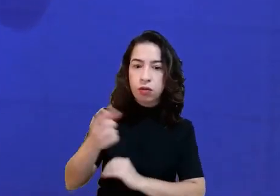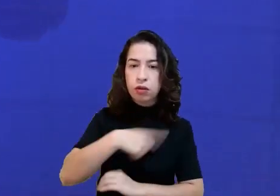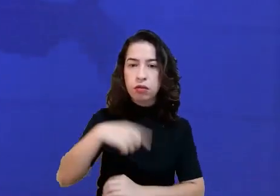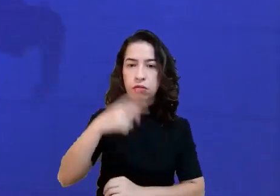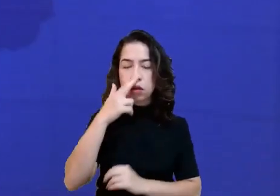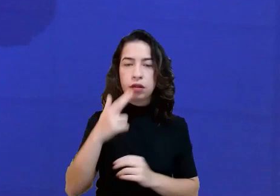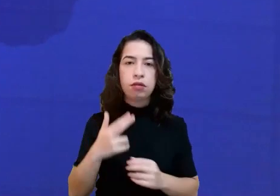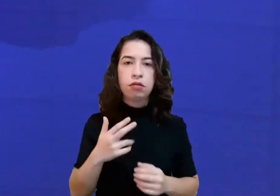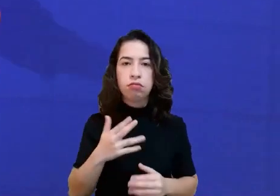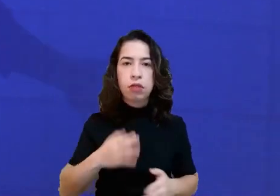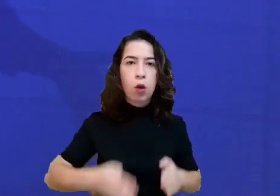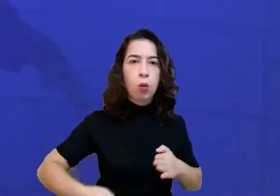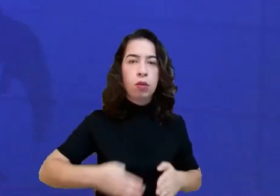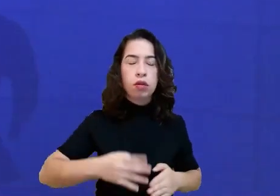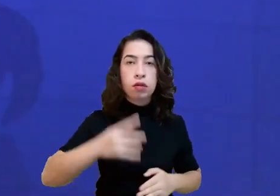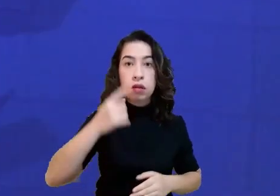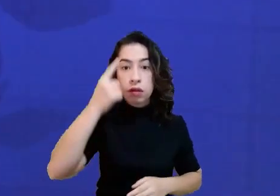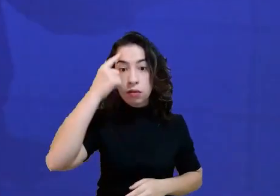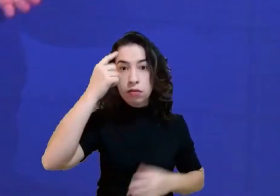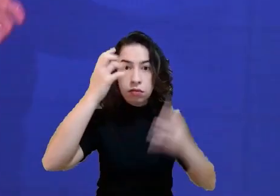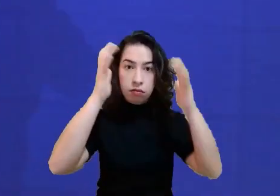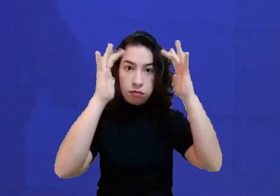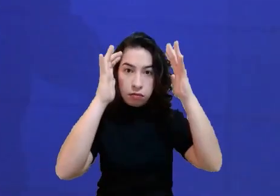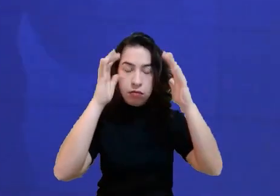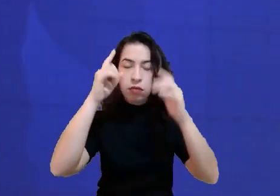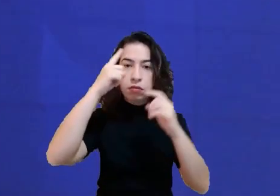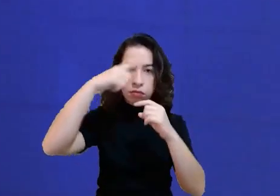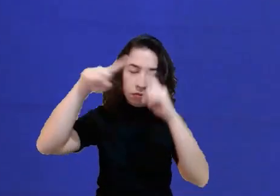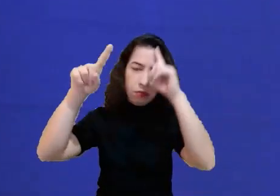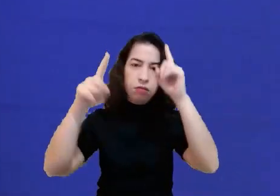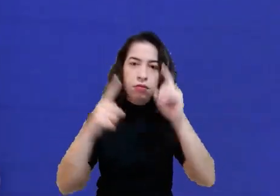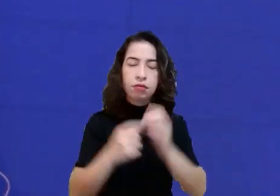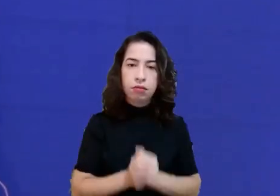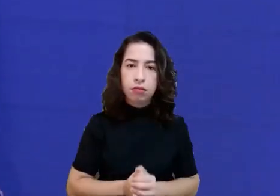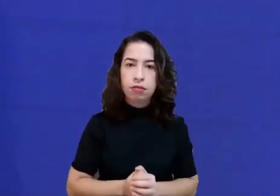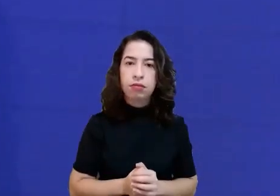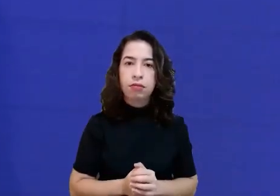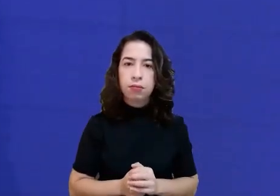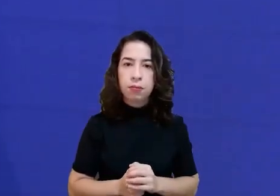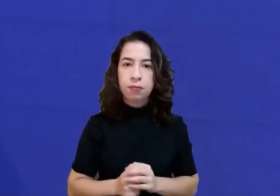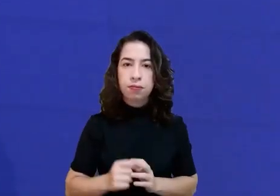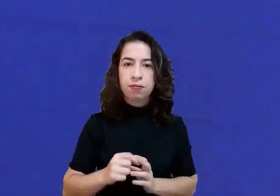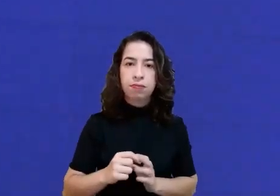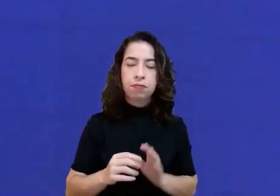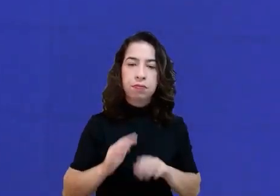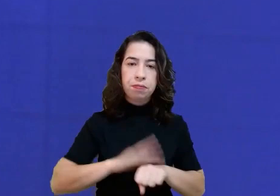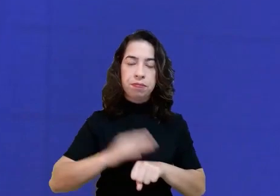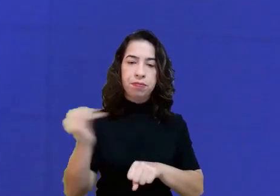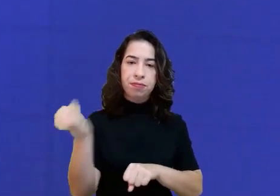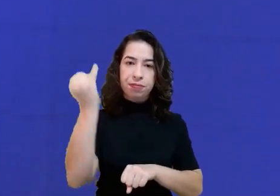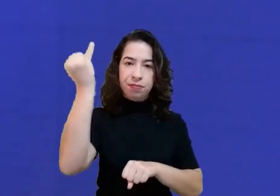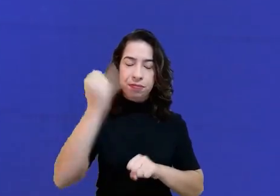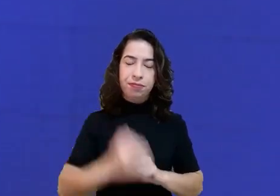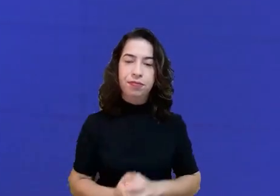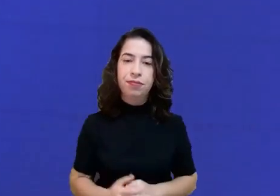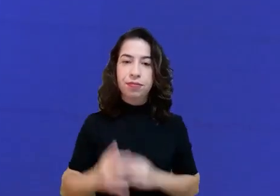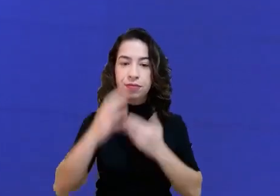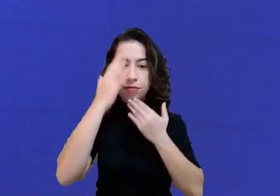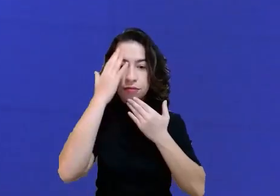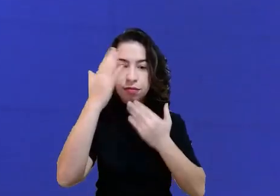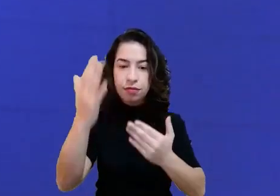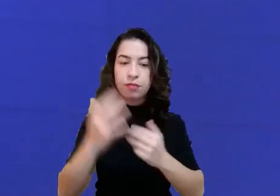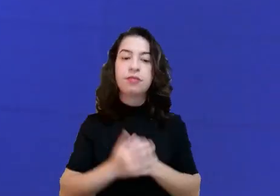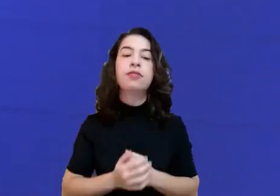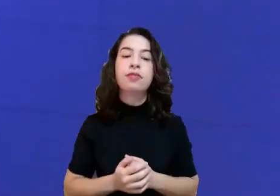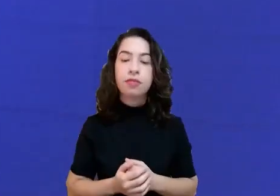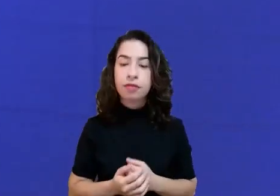to change and think about creativity, innovation, regeneration in the top of our agenda. So thank you. I hope that